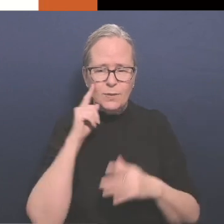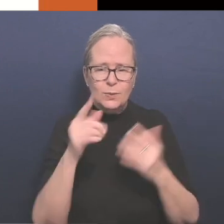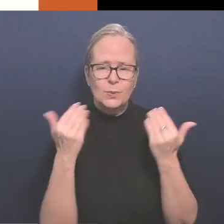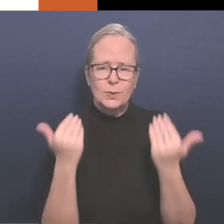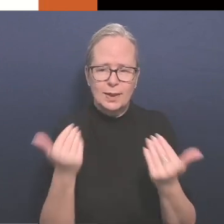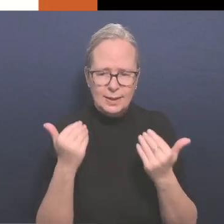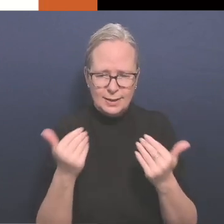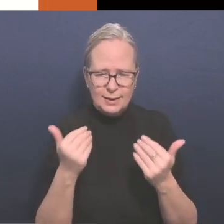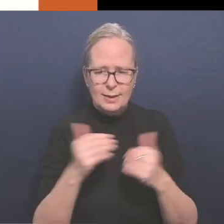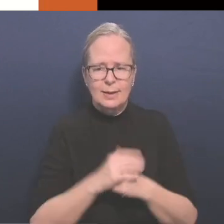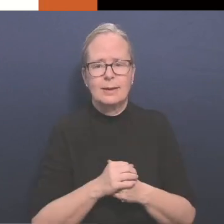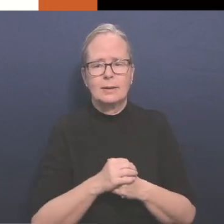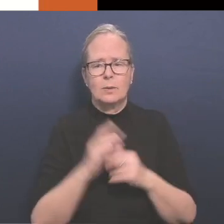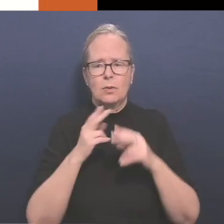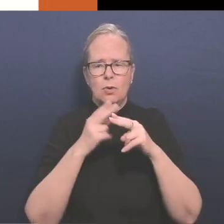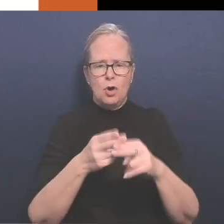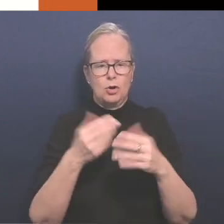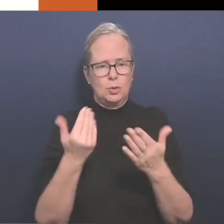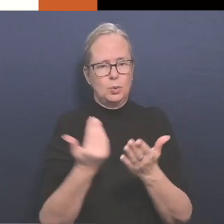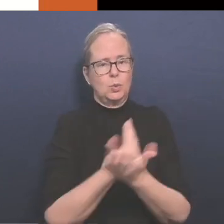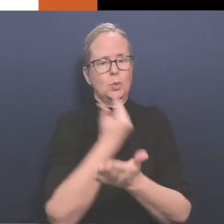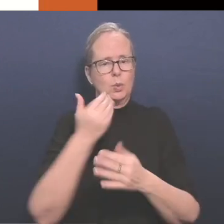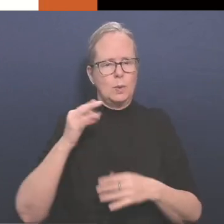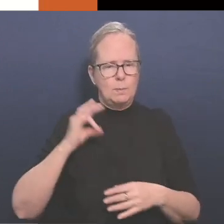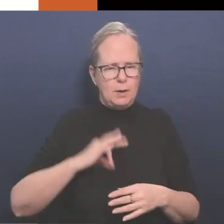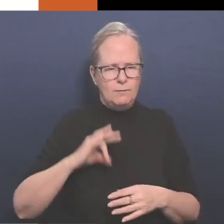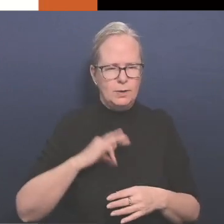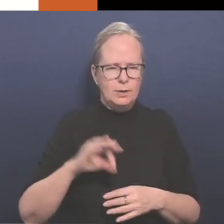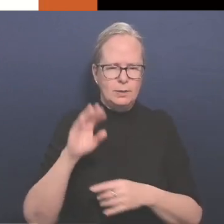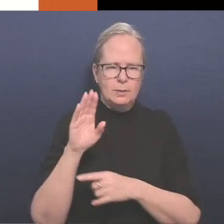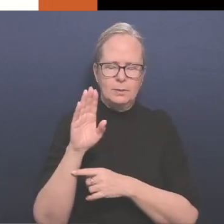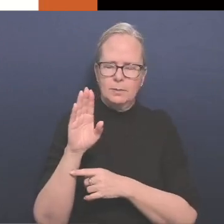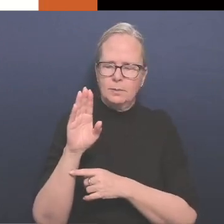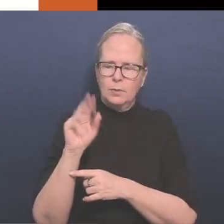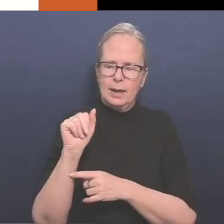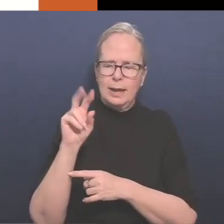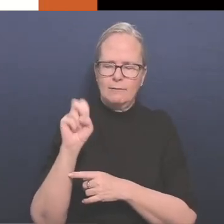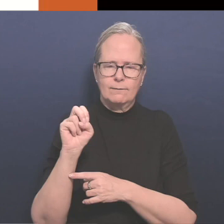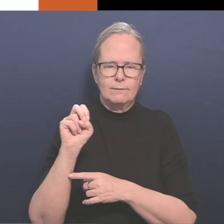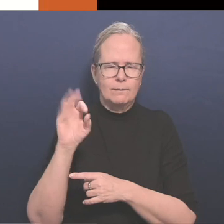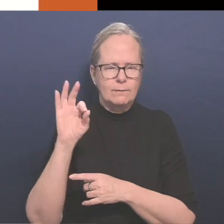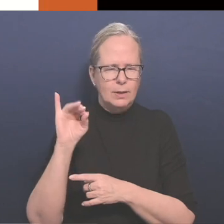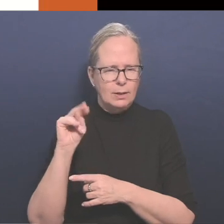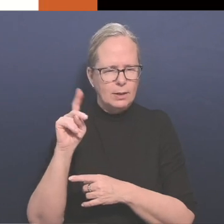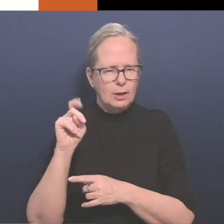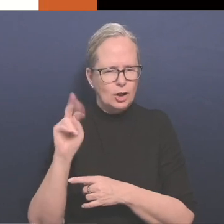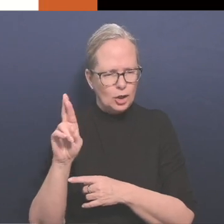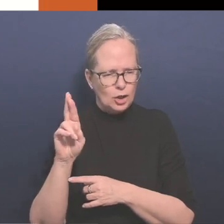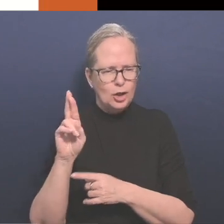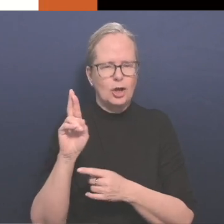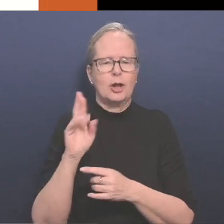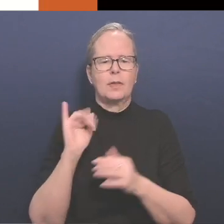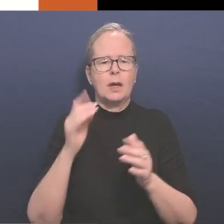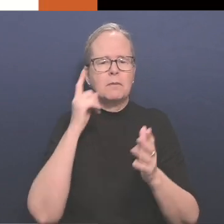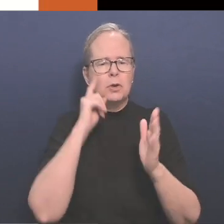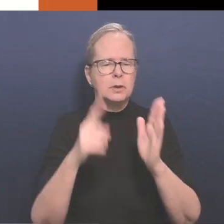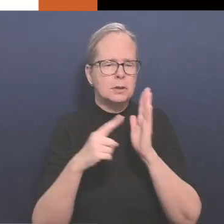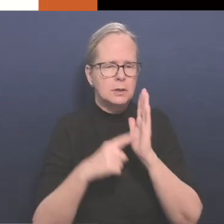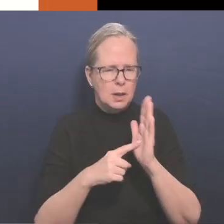as we go through the tool, think about how you might use this tool to help yourself or others find those